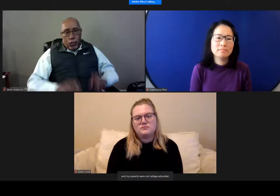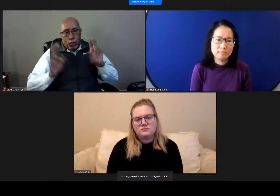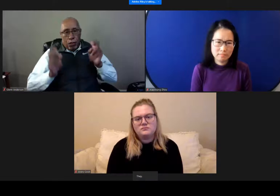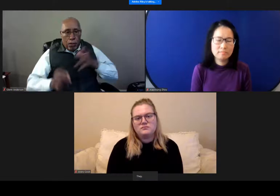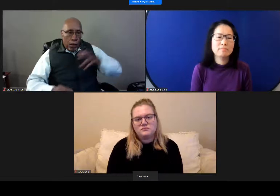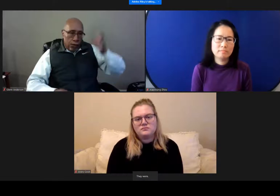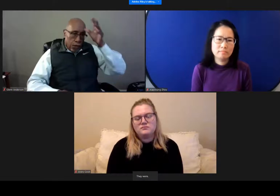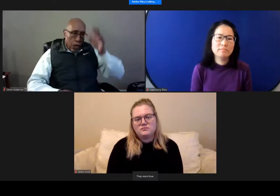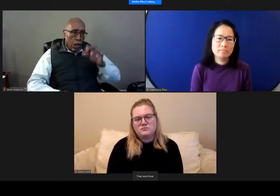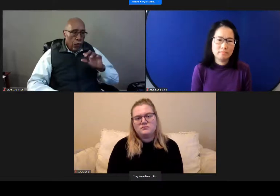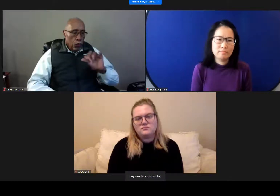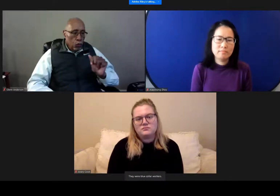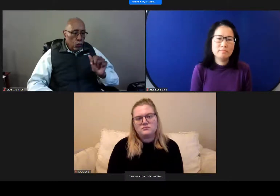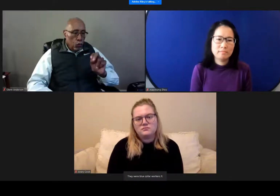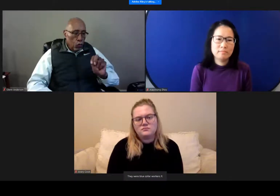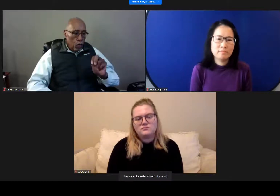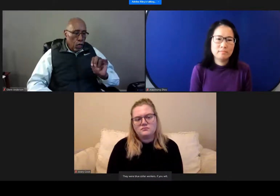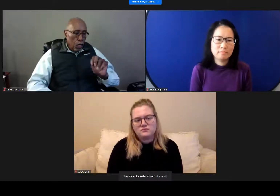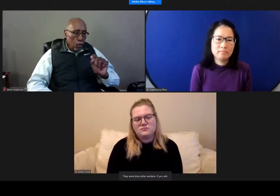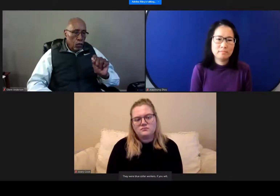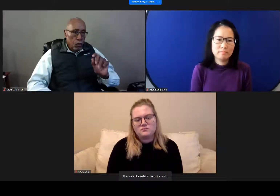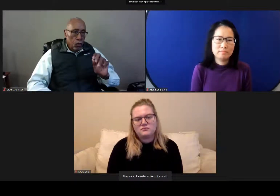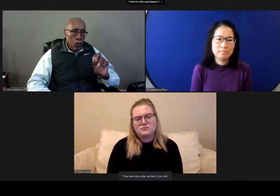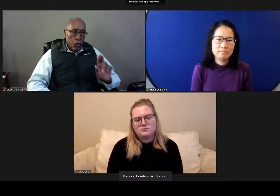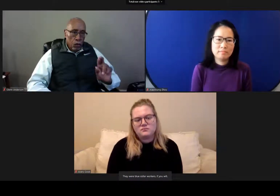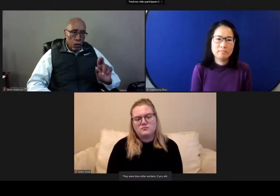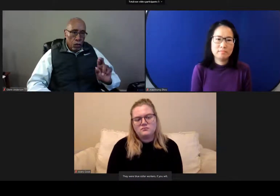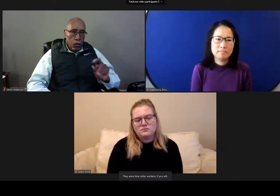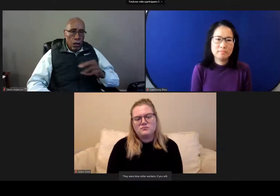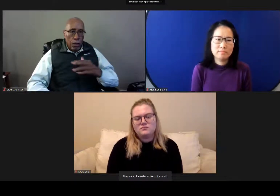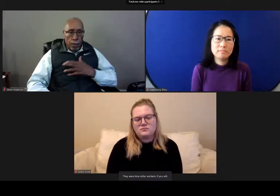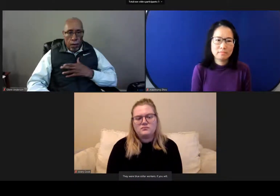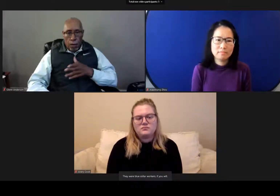They were blue collar workers, if you will.